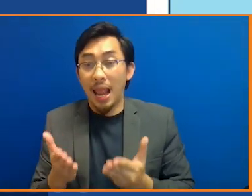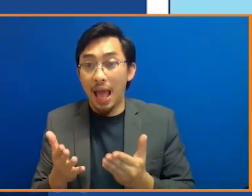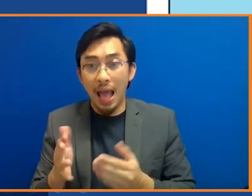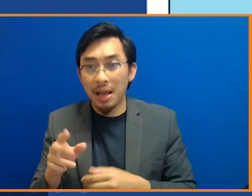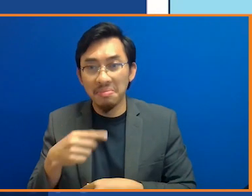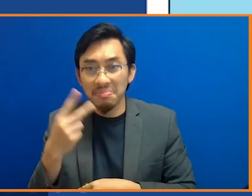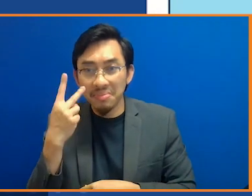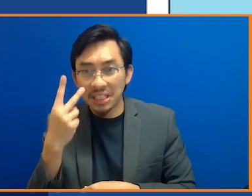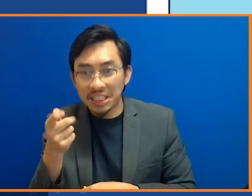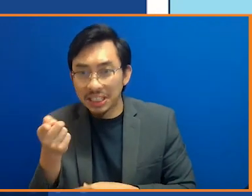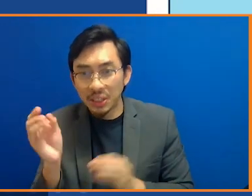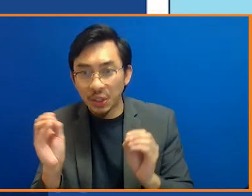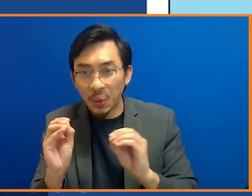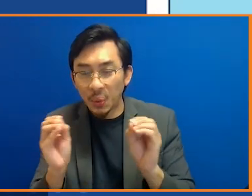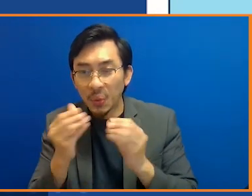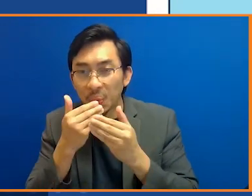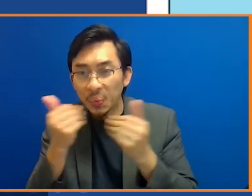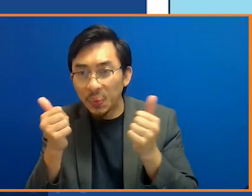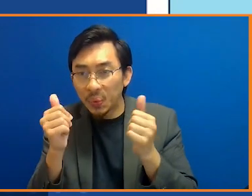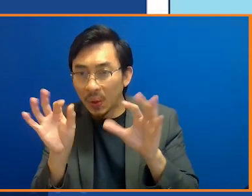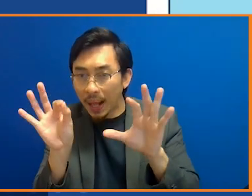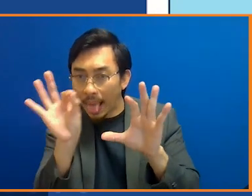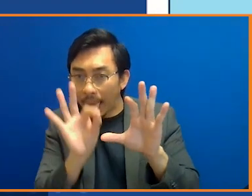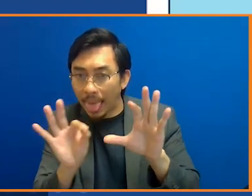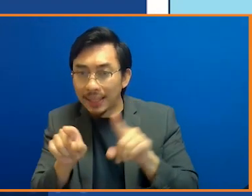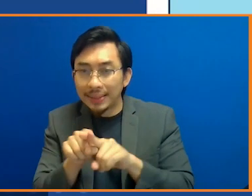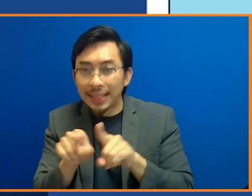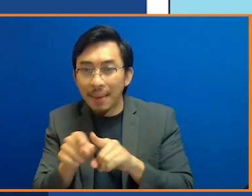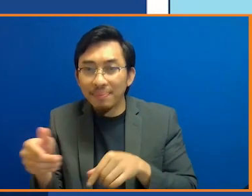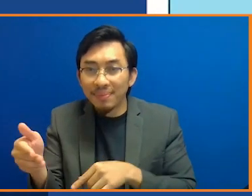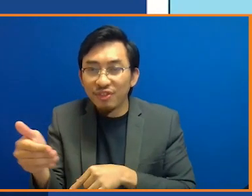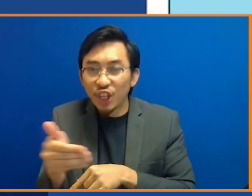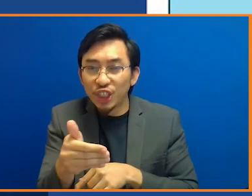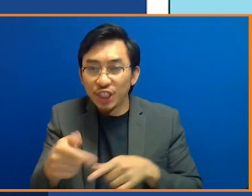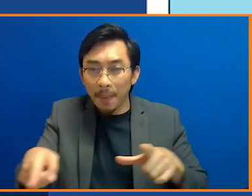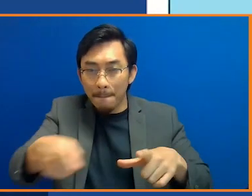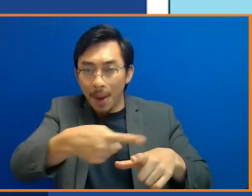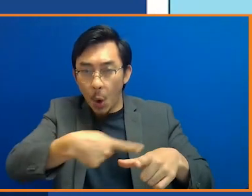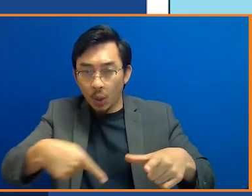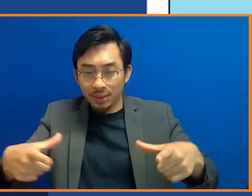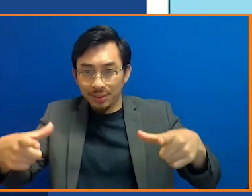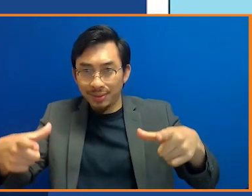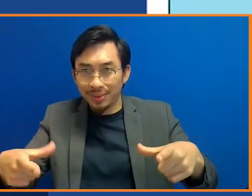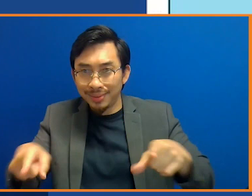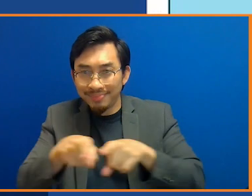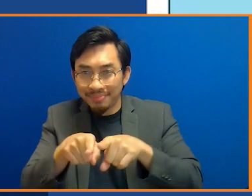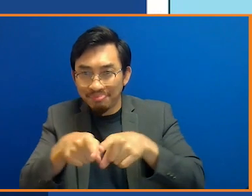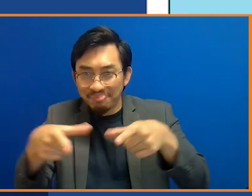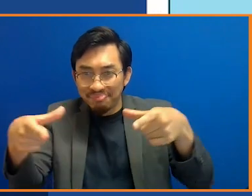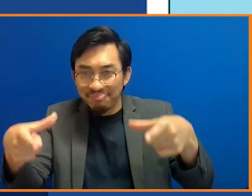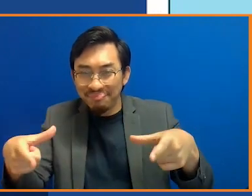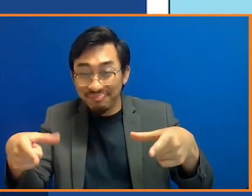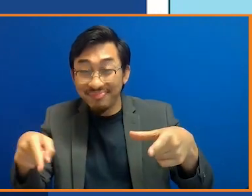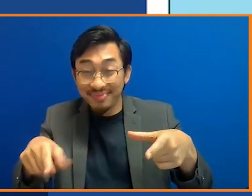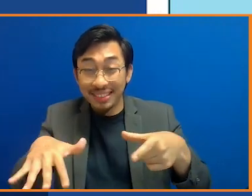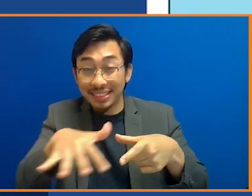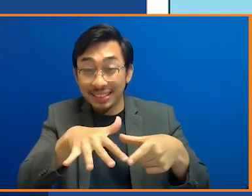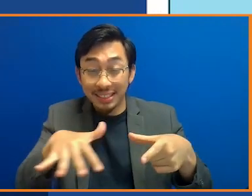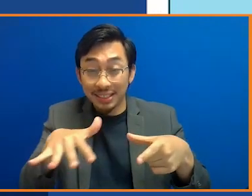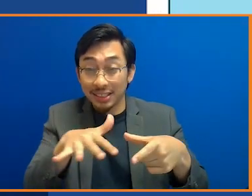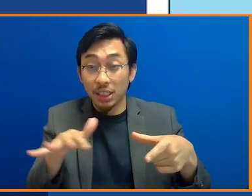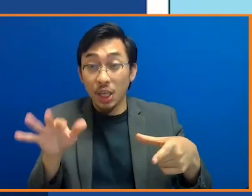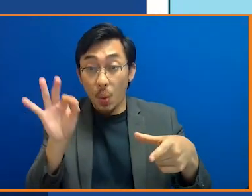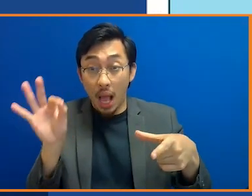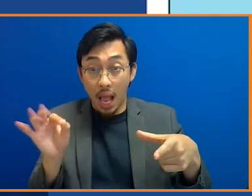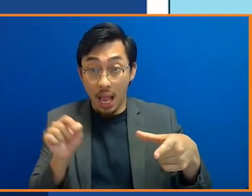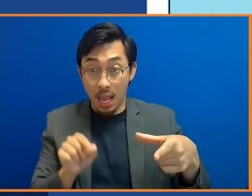right here, but we don't see any more like fish ponds or any ponds a lot in that